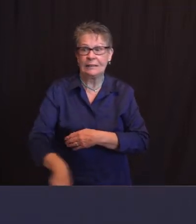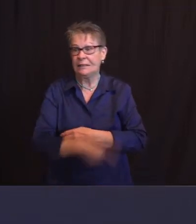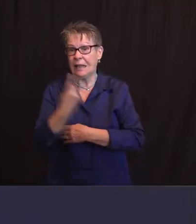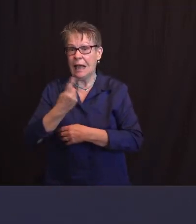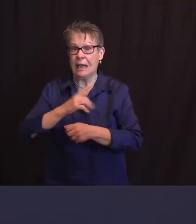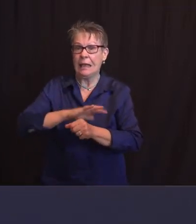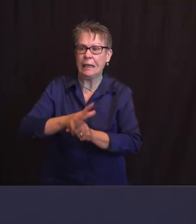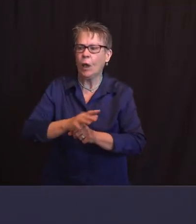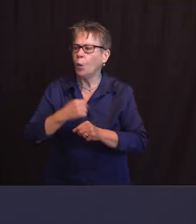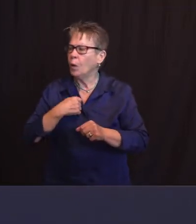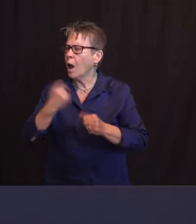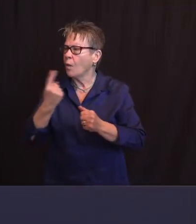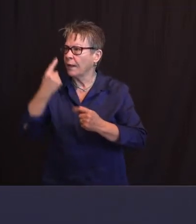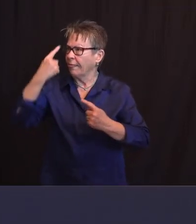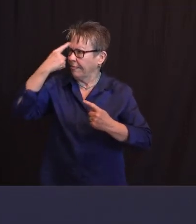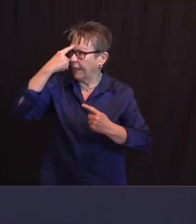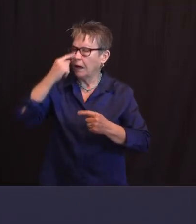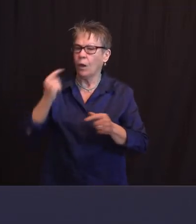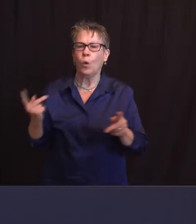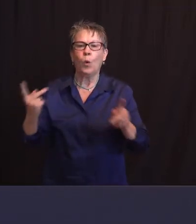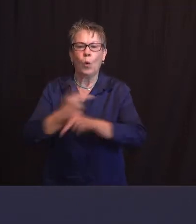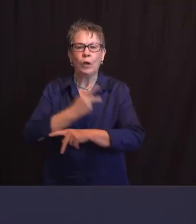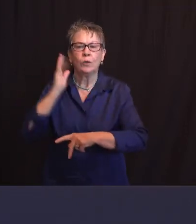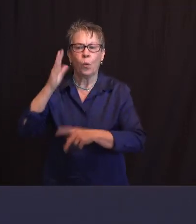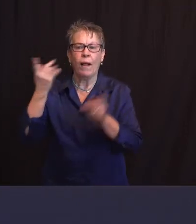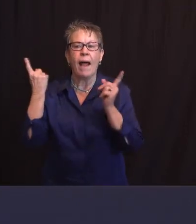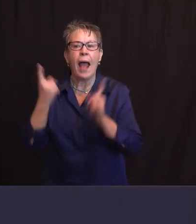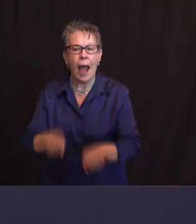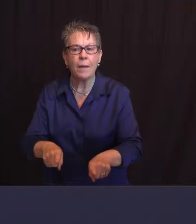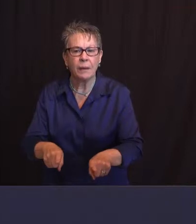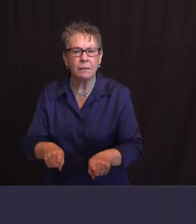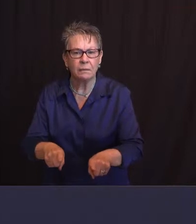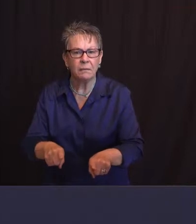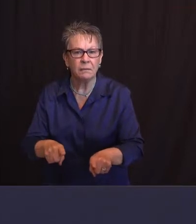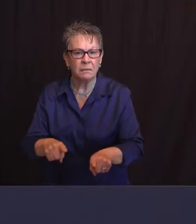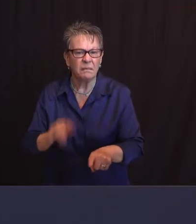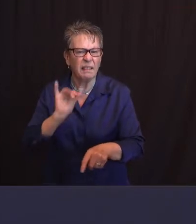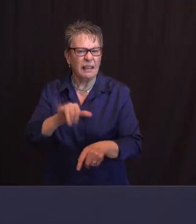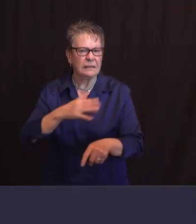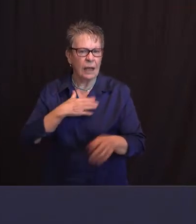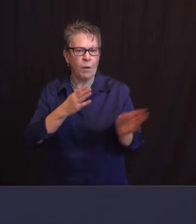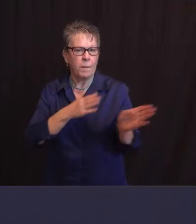sure, and hope that we don't see it. Thank you, ma'am. Good afternoon.